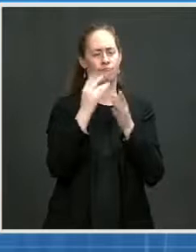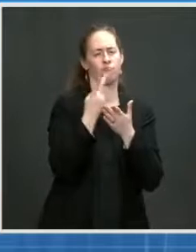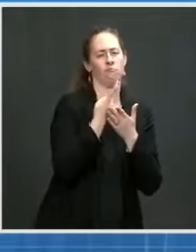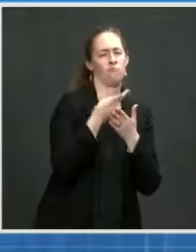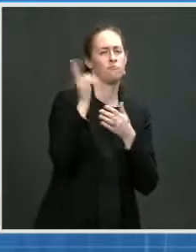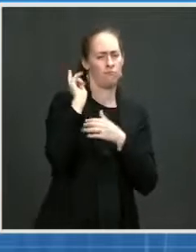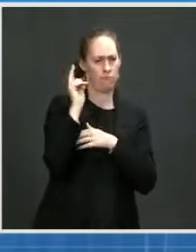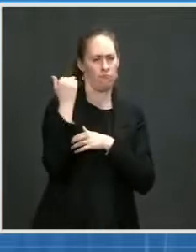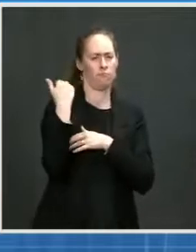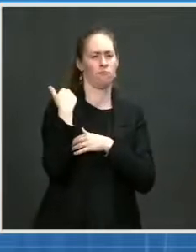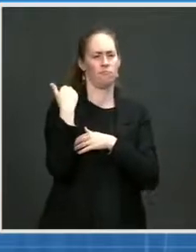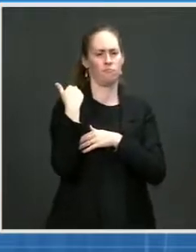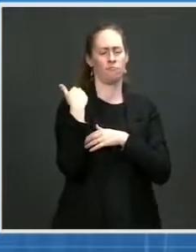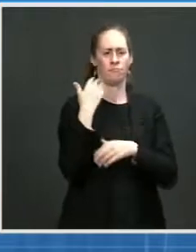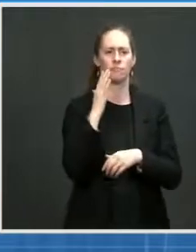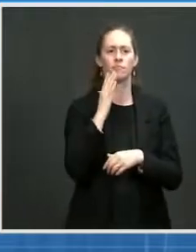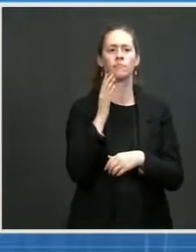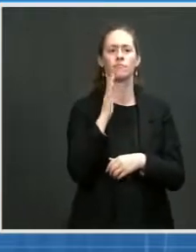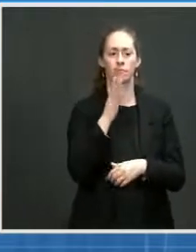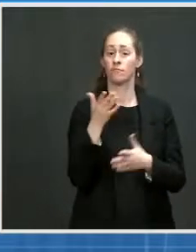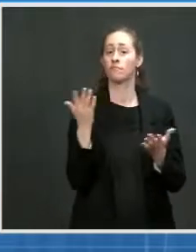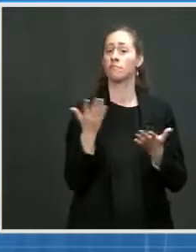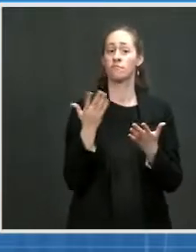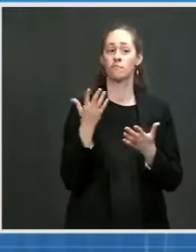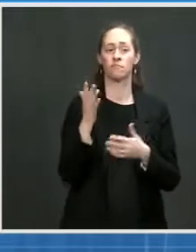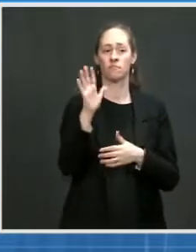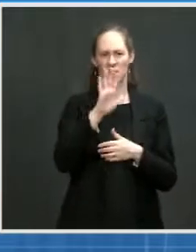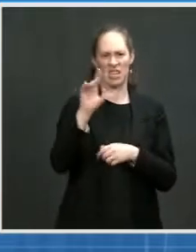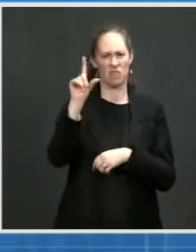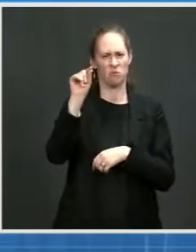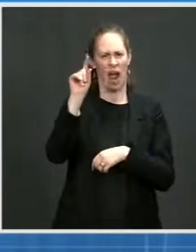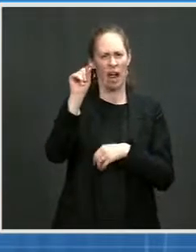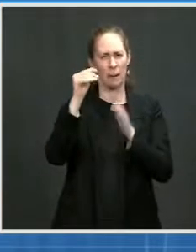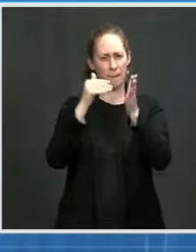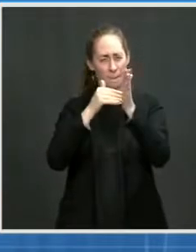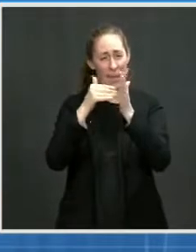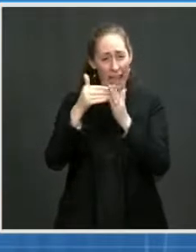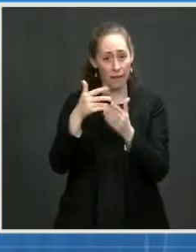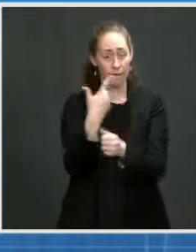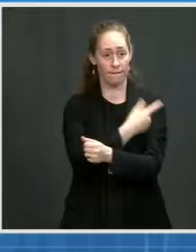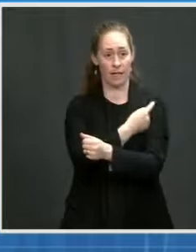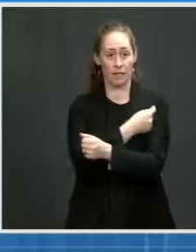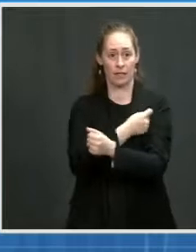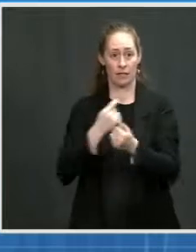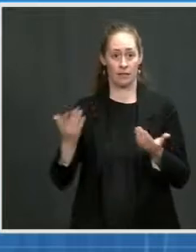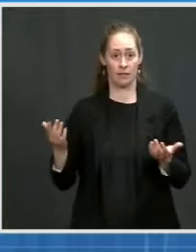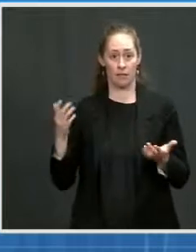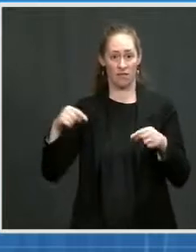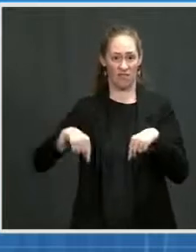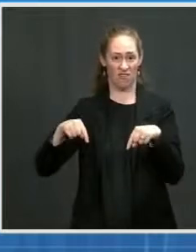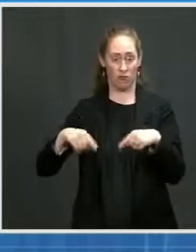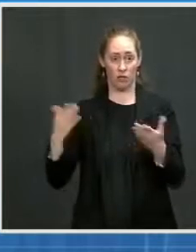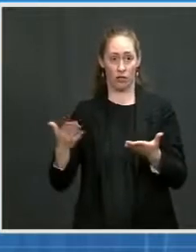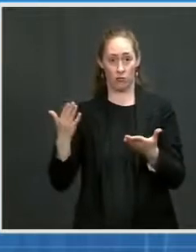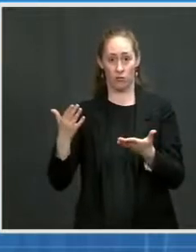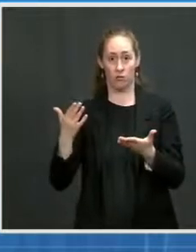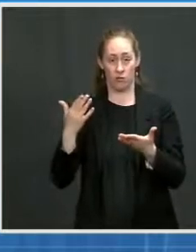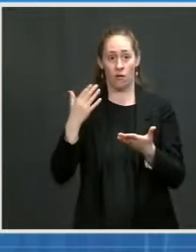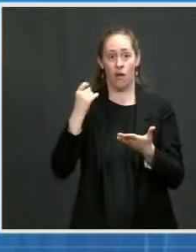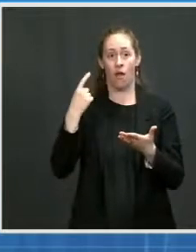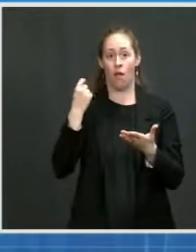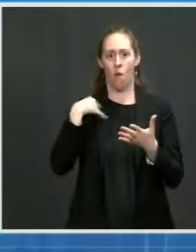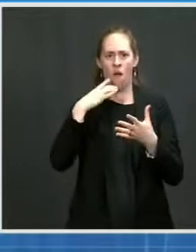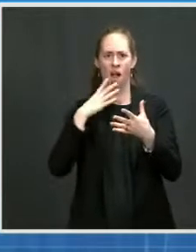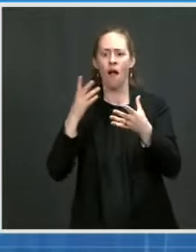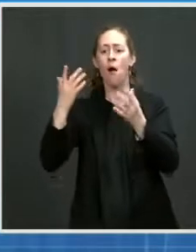20 million of the doses that were designated for distribution in the U.S. and adding them to